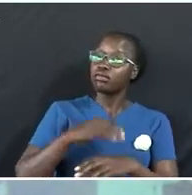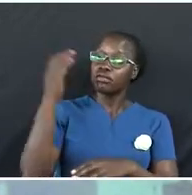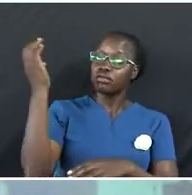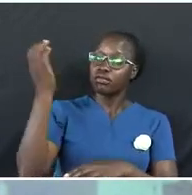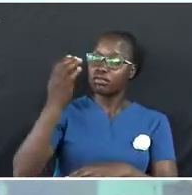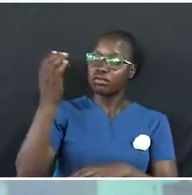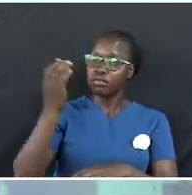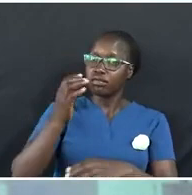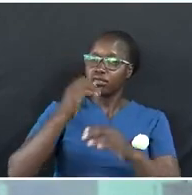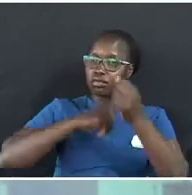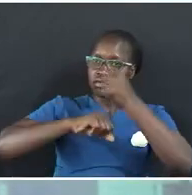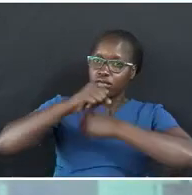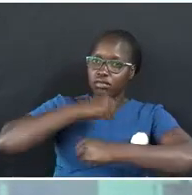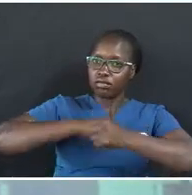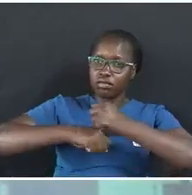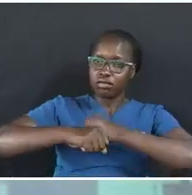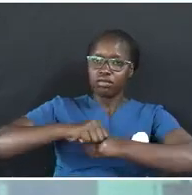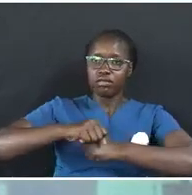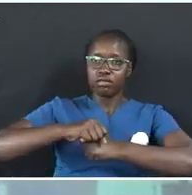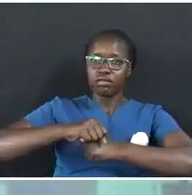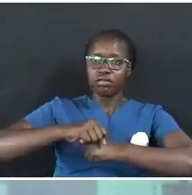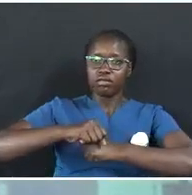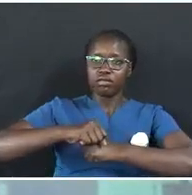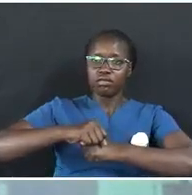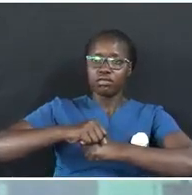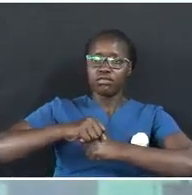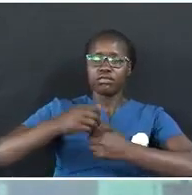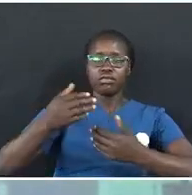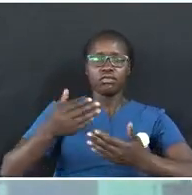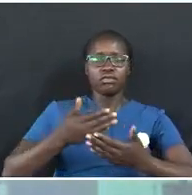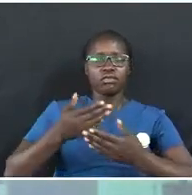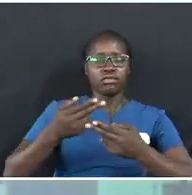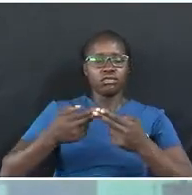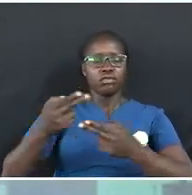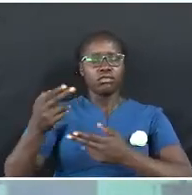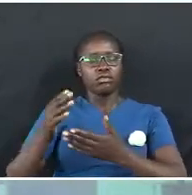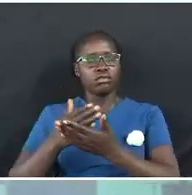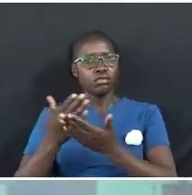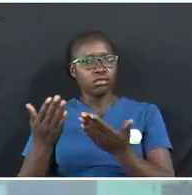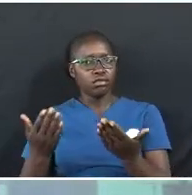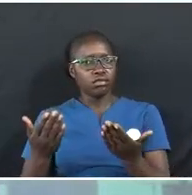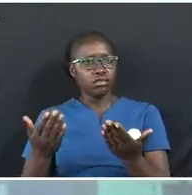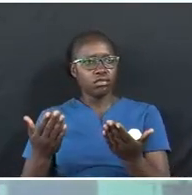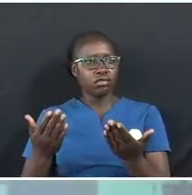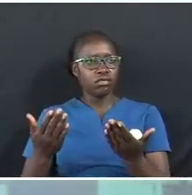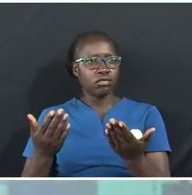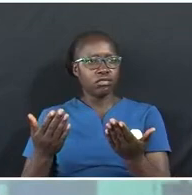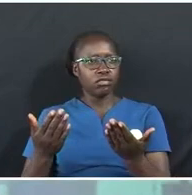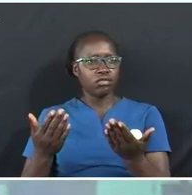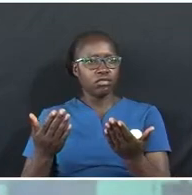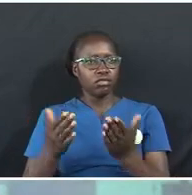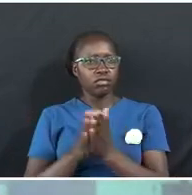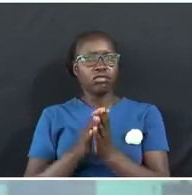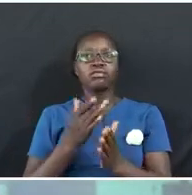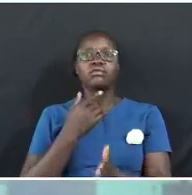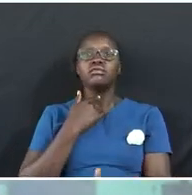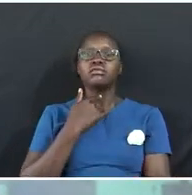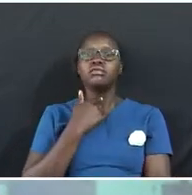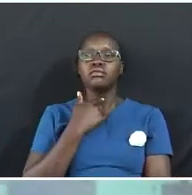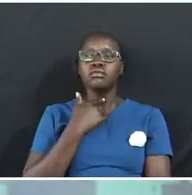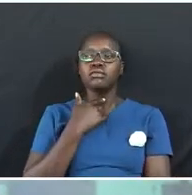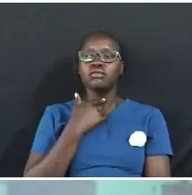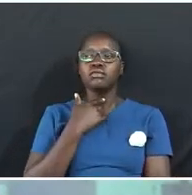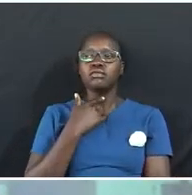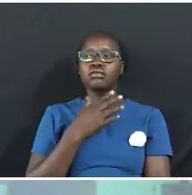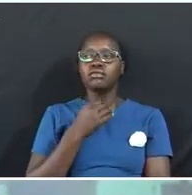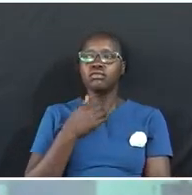evangelistic activities. They are summarized in a booklet which has been released by our union, and they told us it's